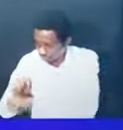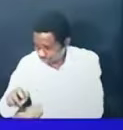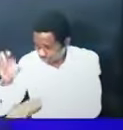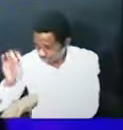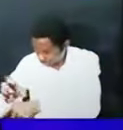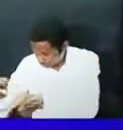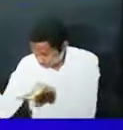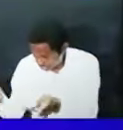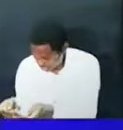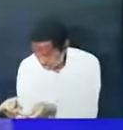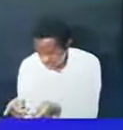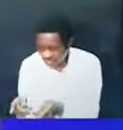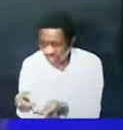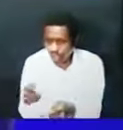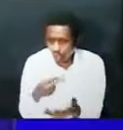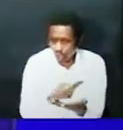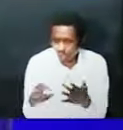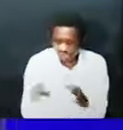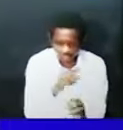and